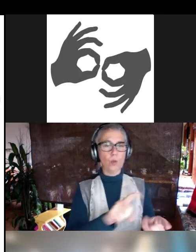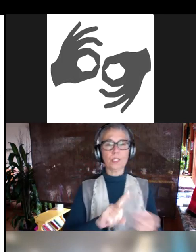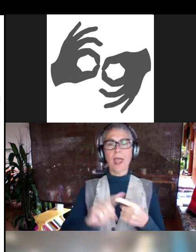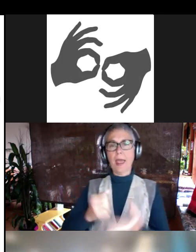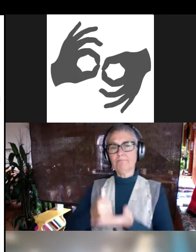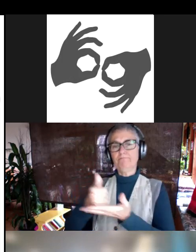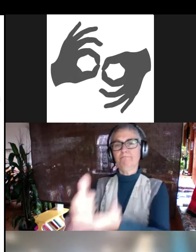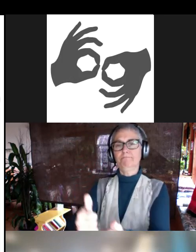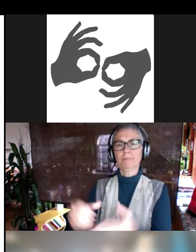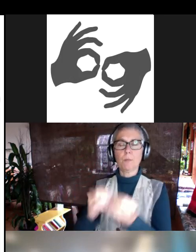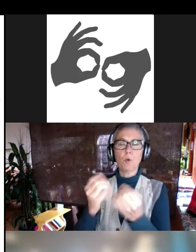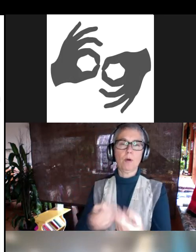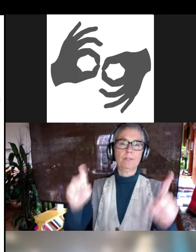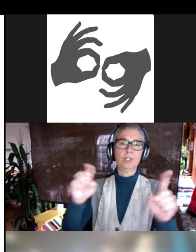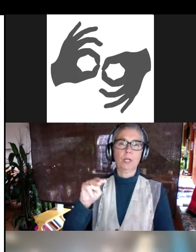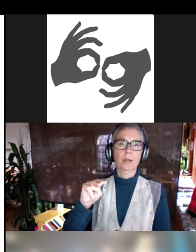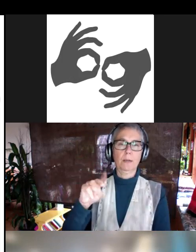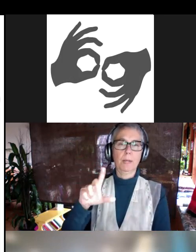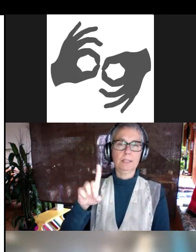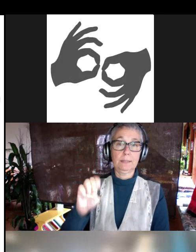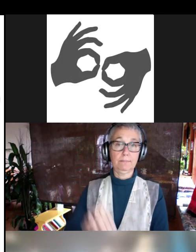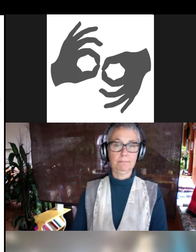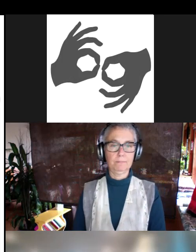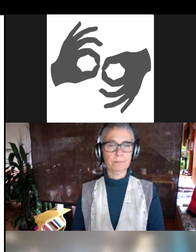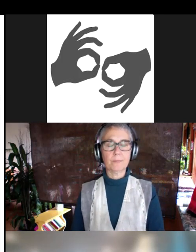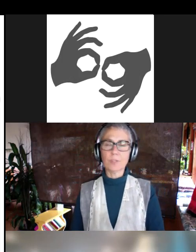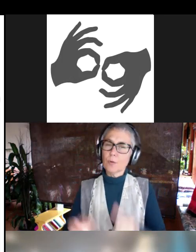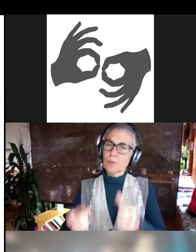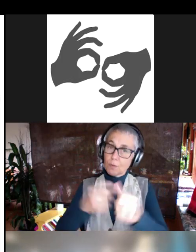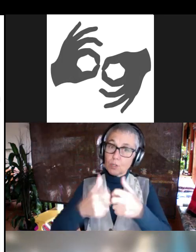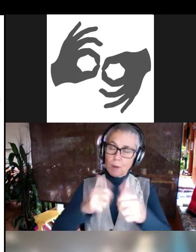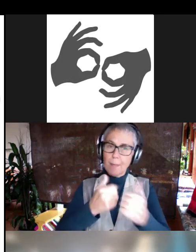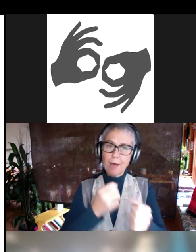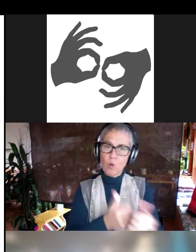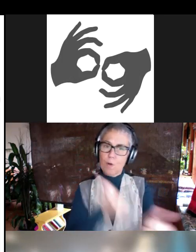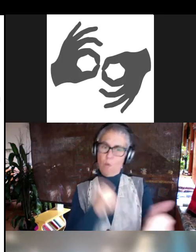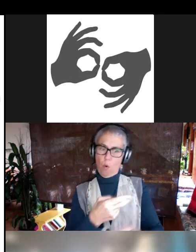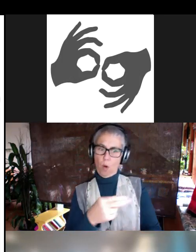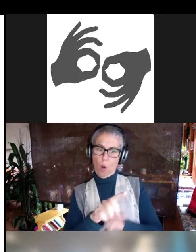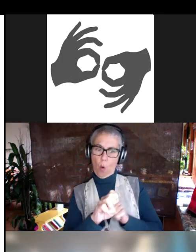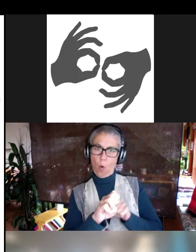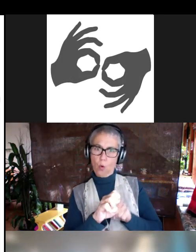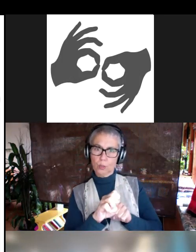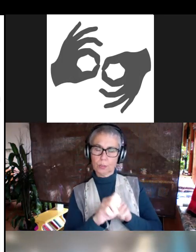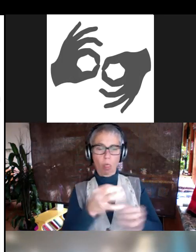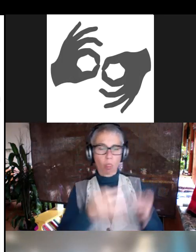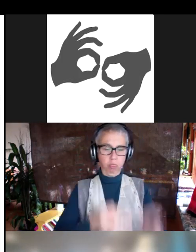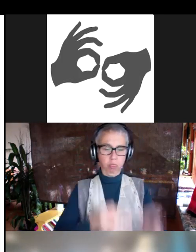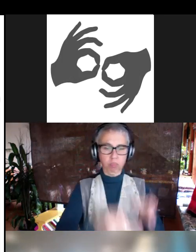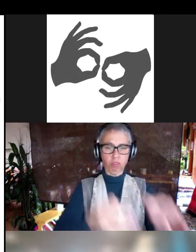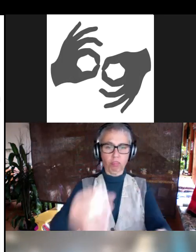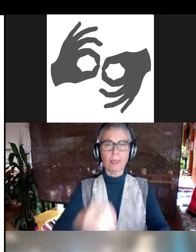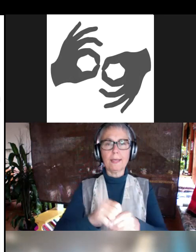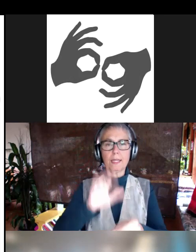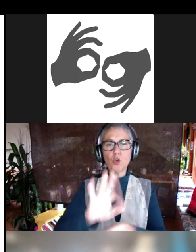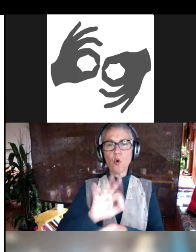So that's kind of the first problem. How do we avoid these holes? How do we handle holes in fitness landscapes? But practically,